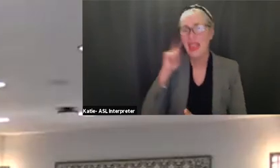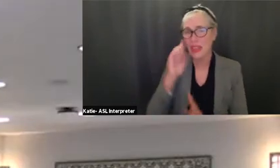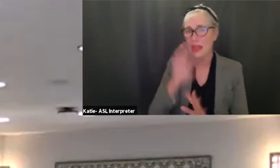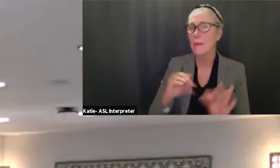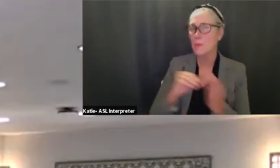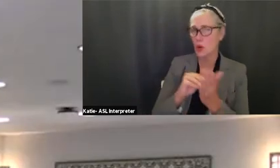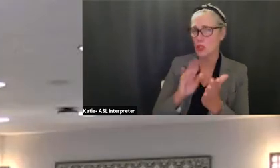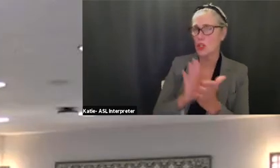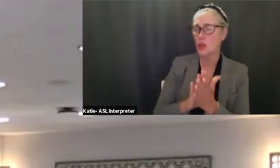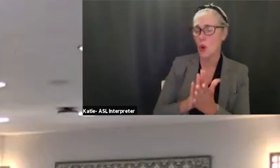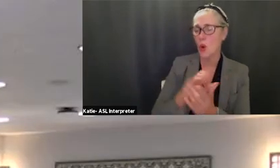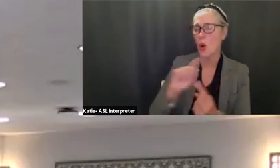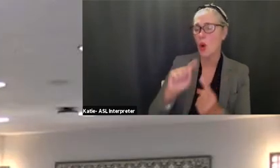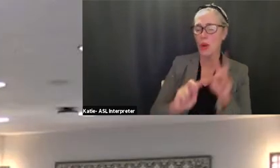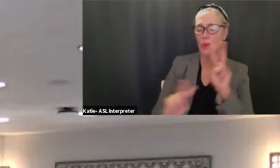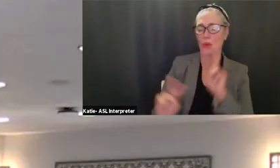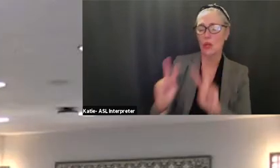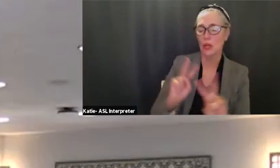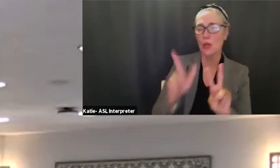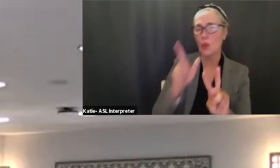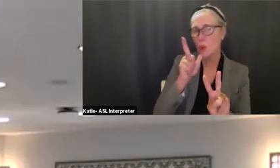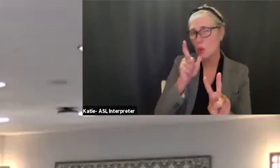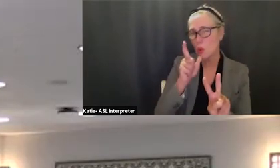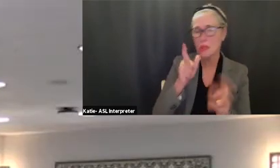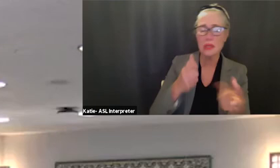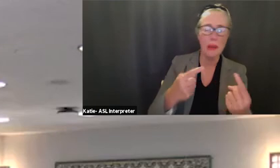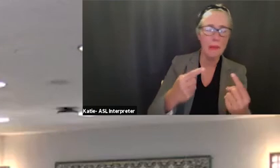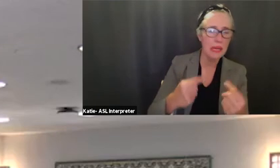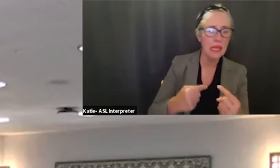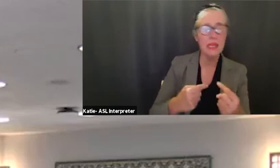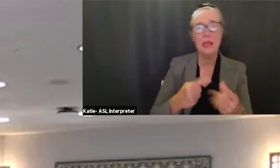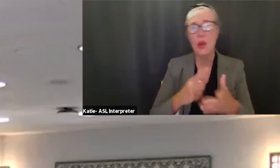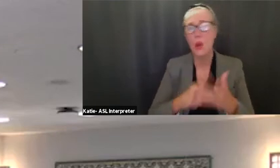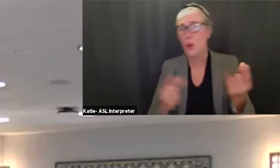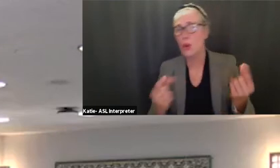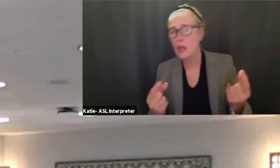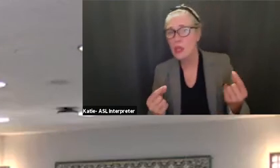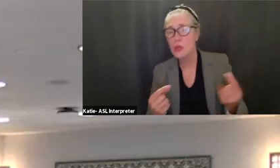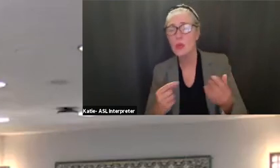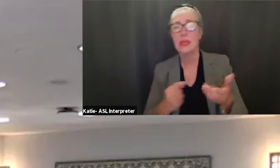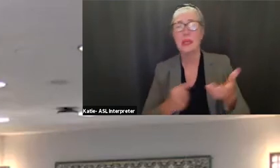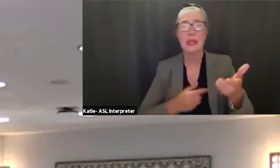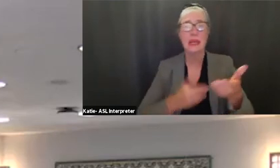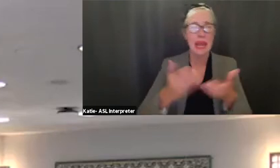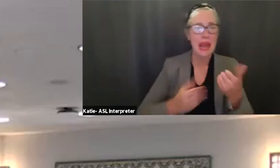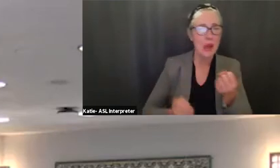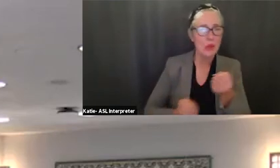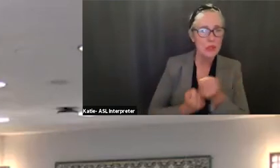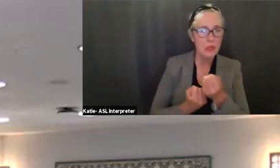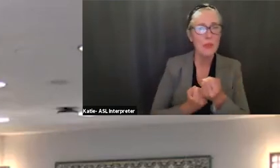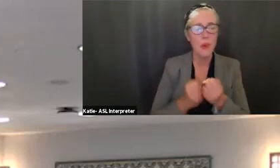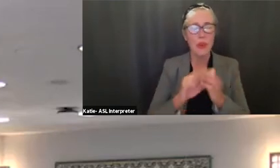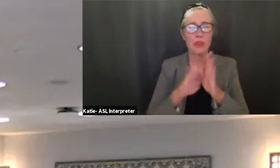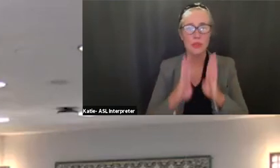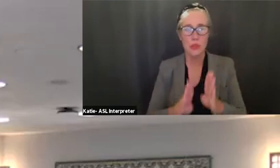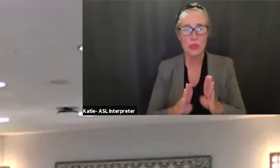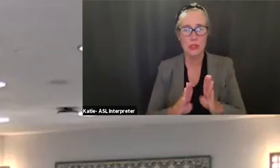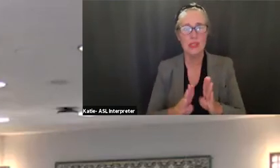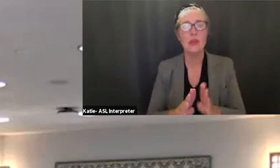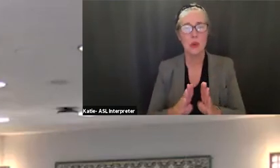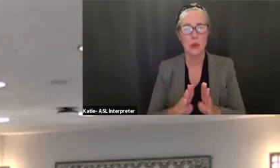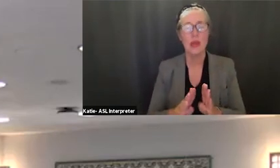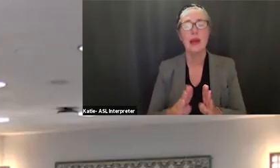important to know as we're looking at all the people that are coming in what are they doing and how we're bringing them in and how it essentially is it supports our students so if we could be on those